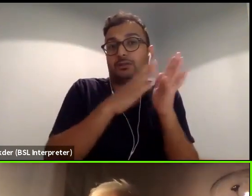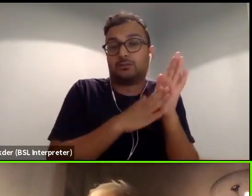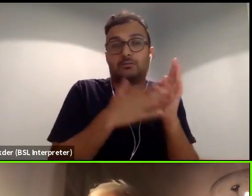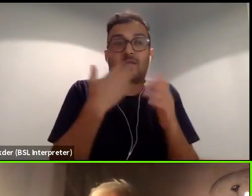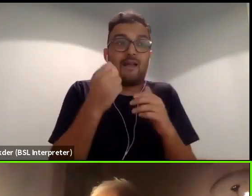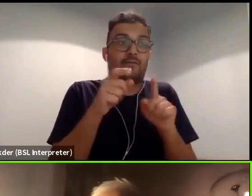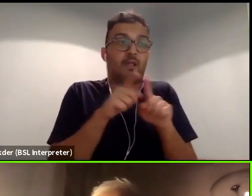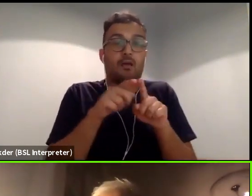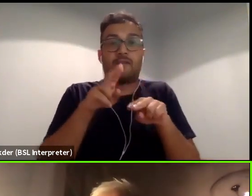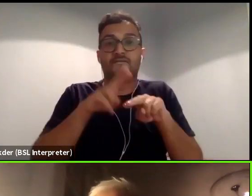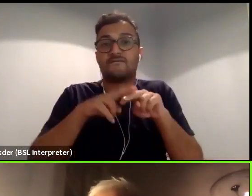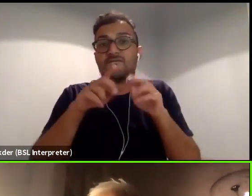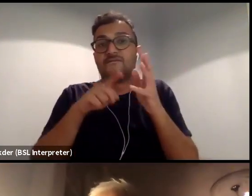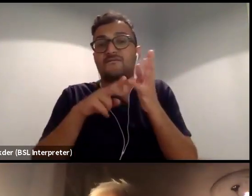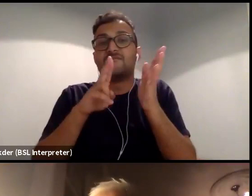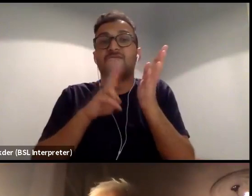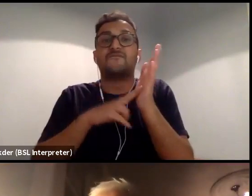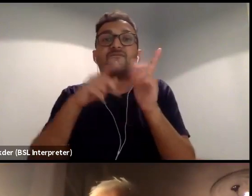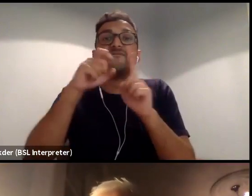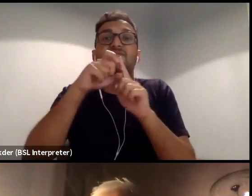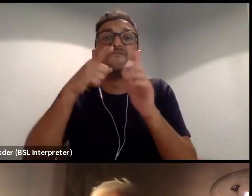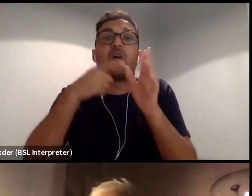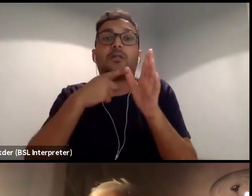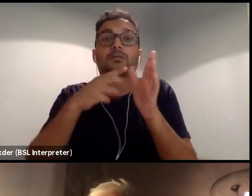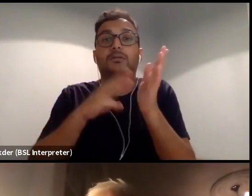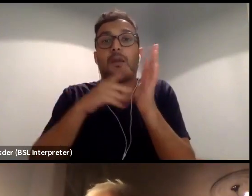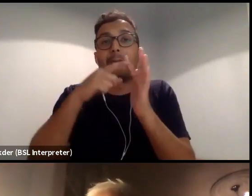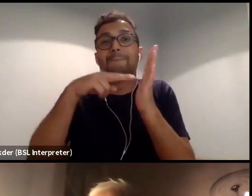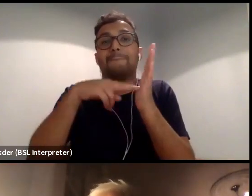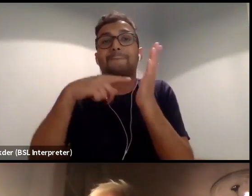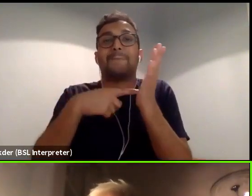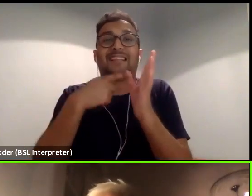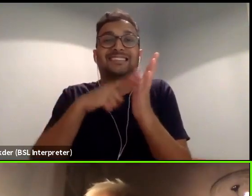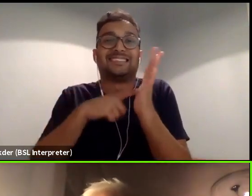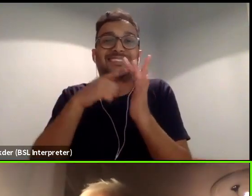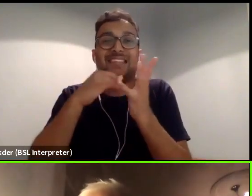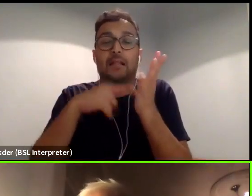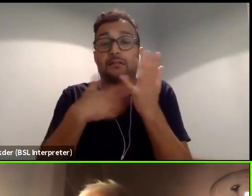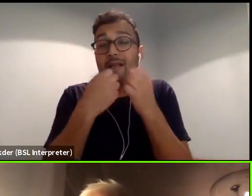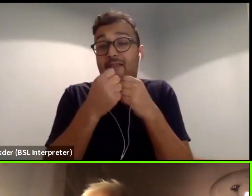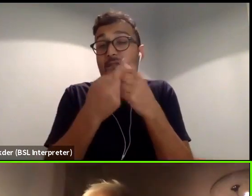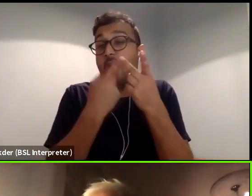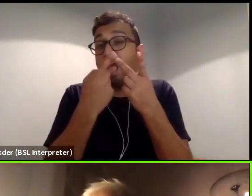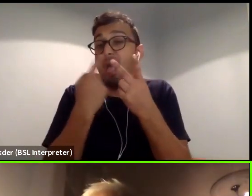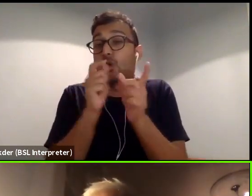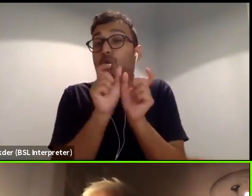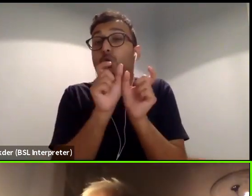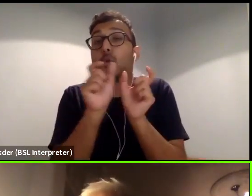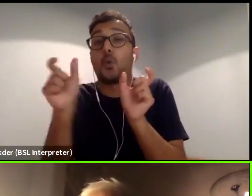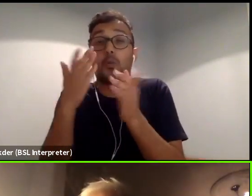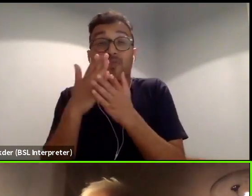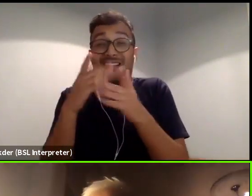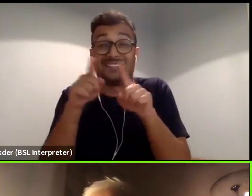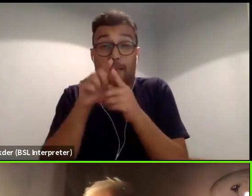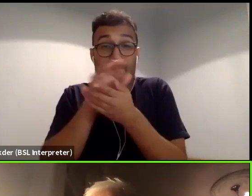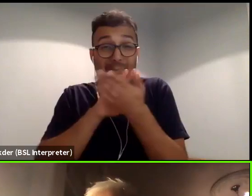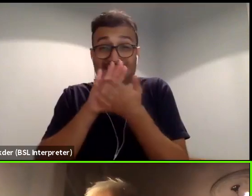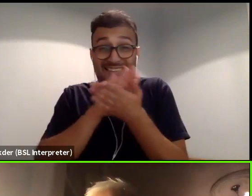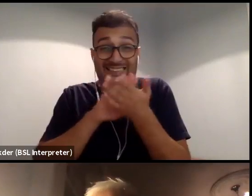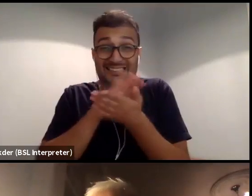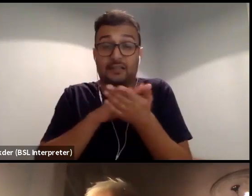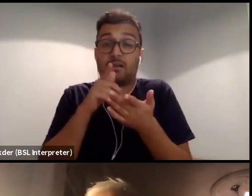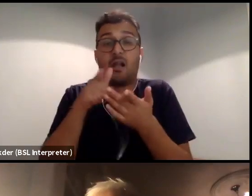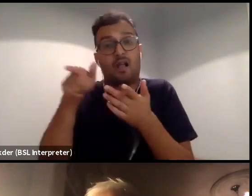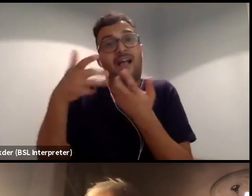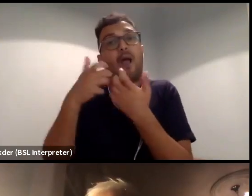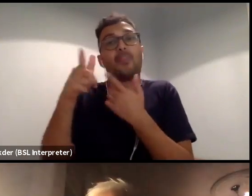the same as terrorist, but yeah. don't commit the organization to actually having to develop a defense of the word terrorism.